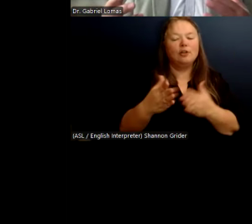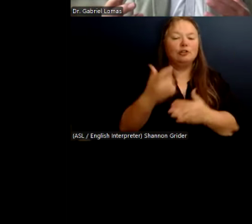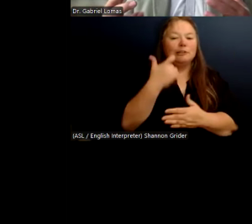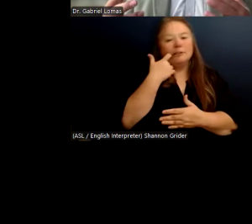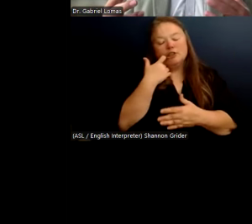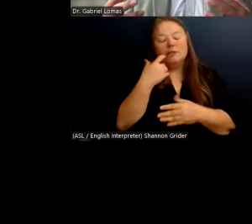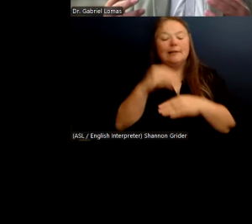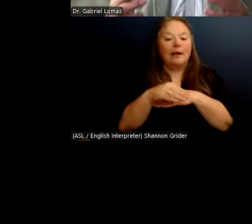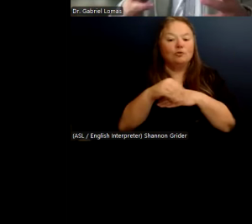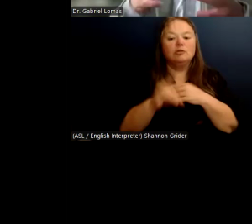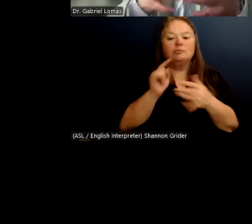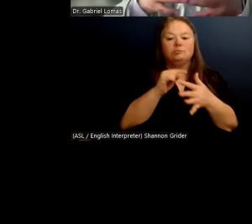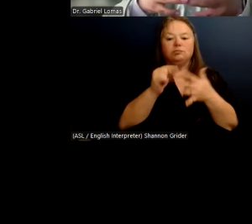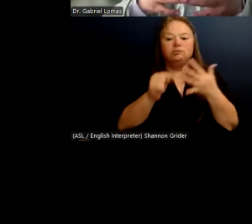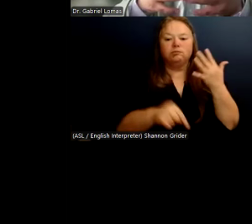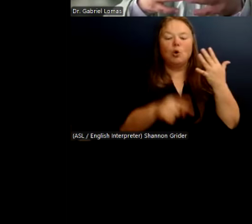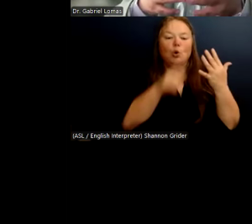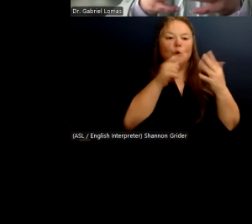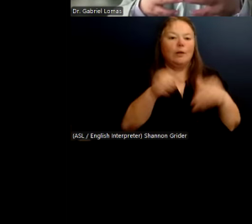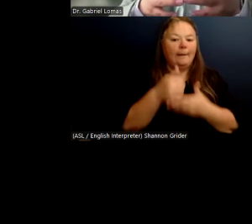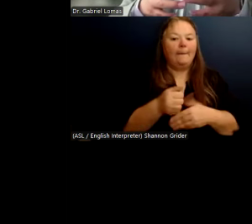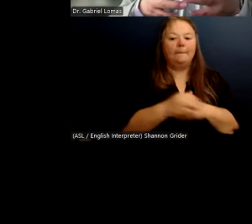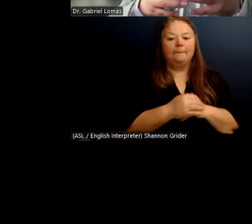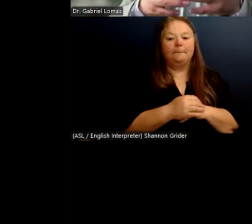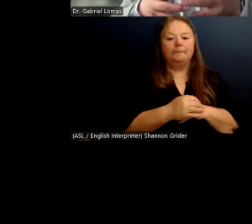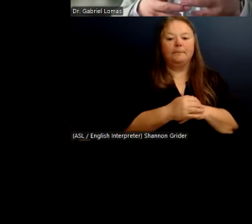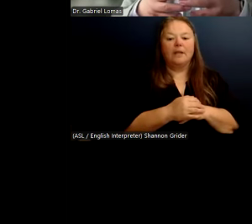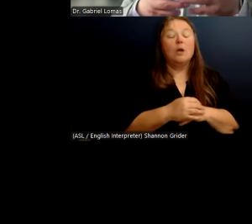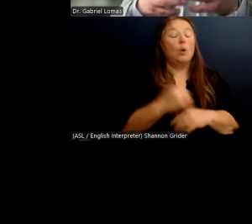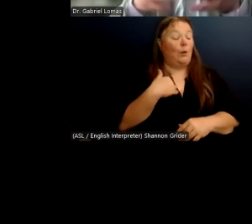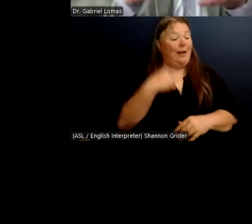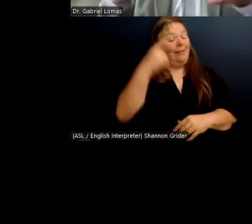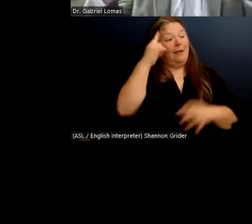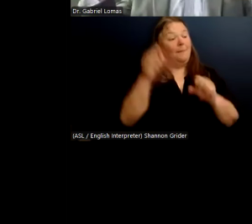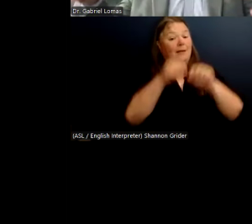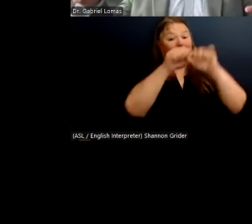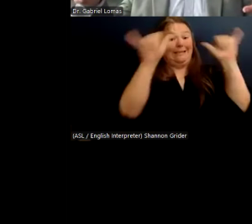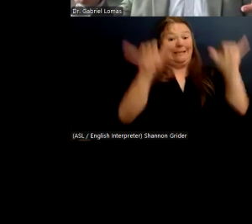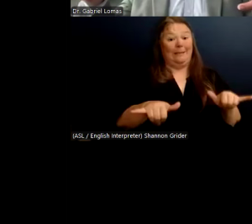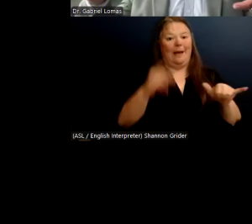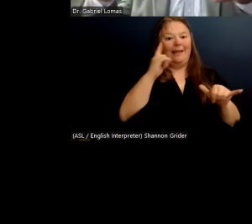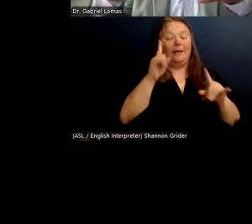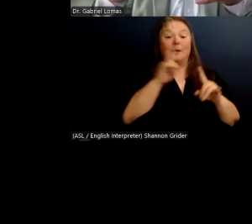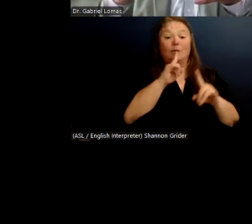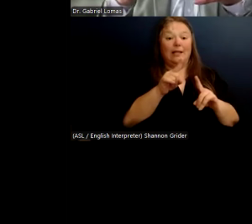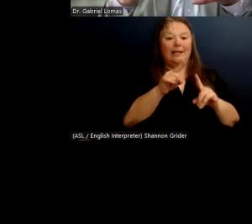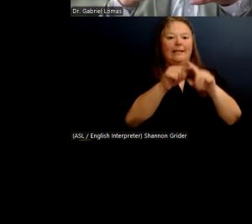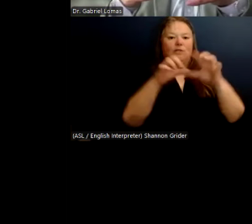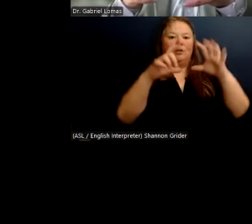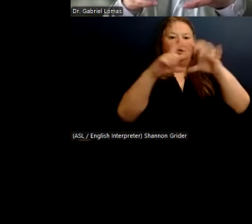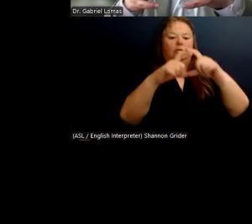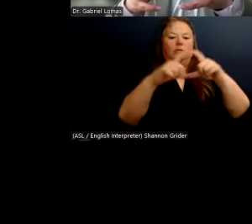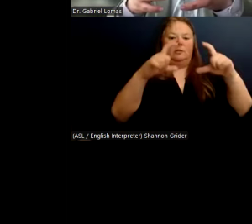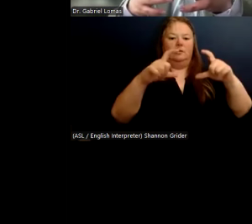and others, and I think when I think about systems, I think about concentric circles. Like I mentioned